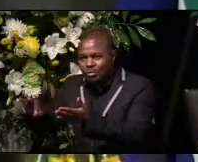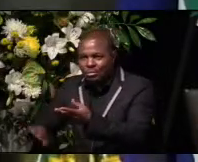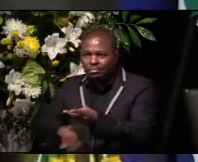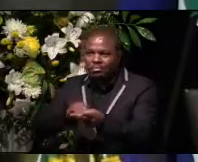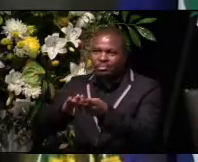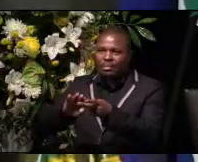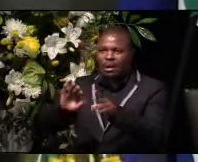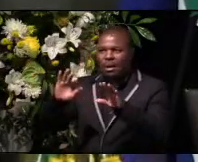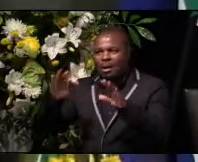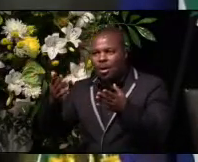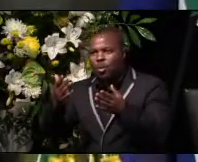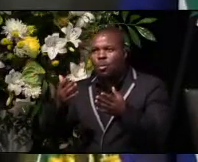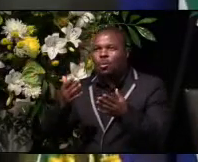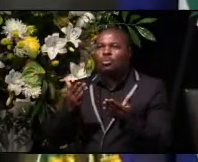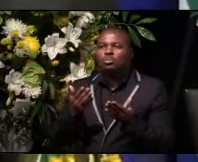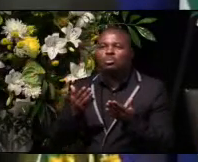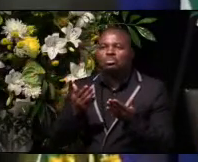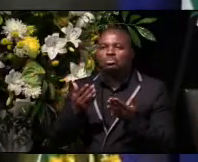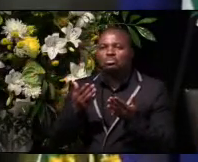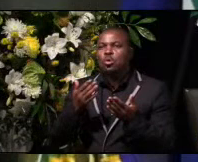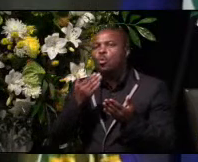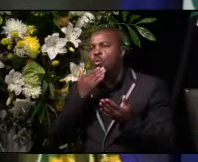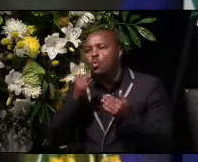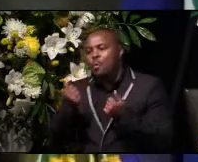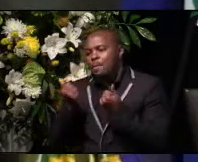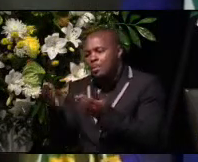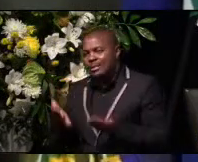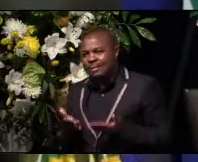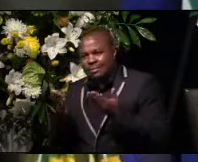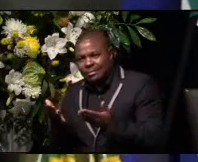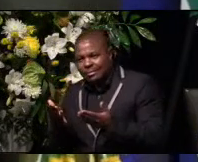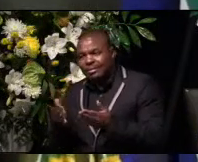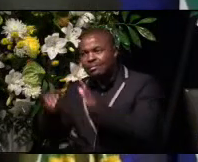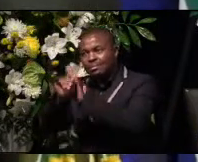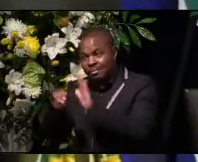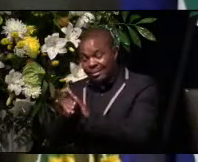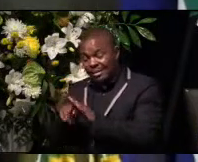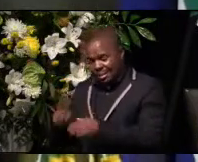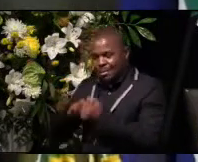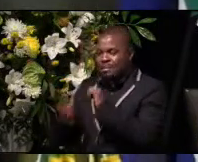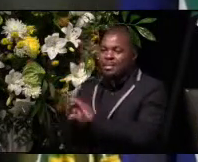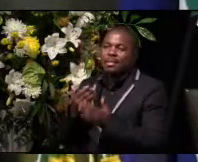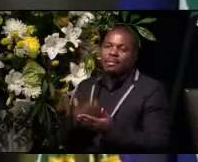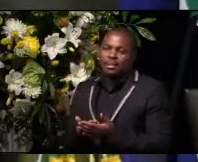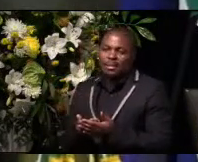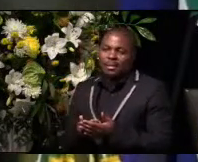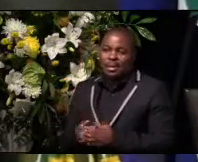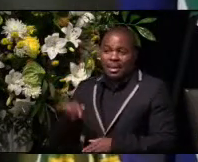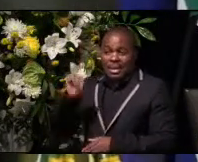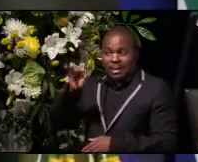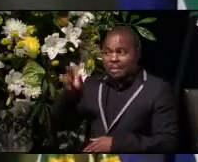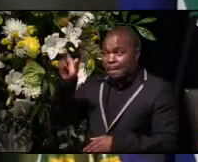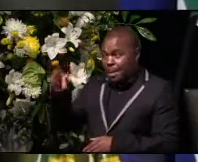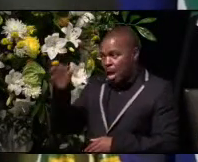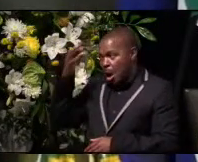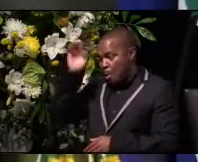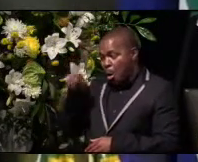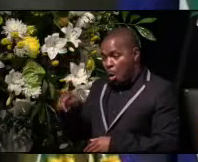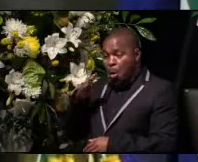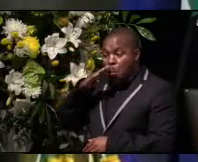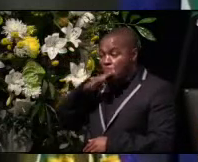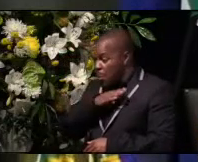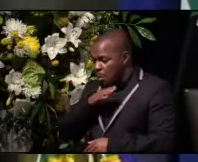identifying who's providing services and that's where the problems can happen and if there is not professional persons involved